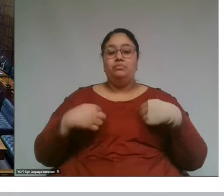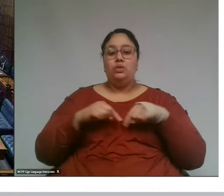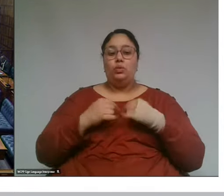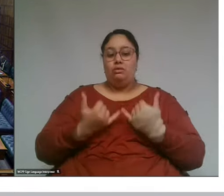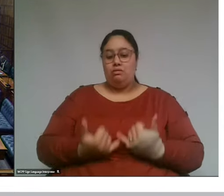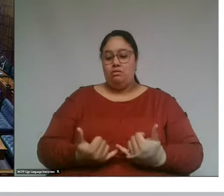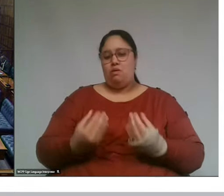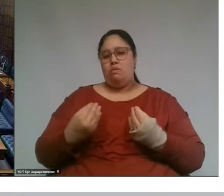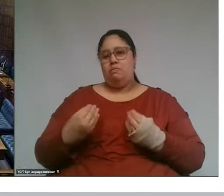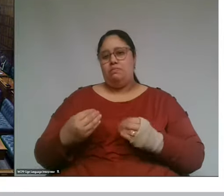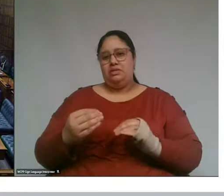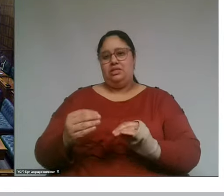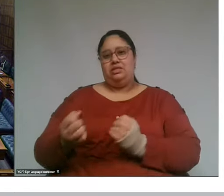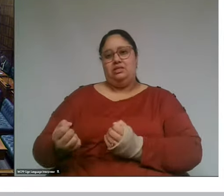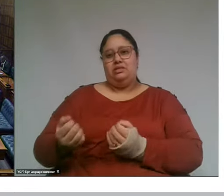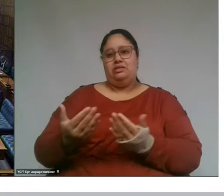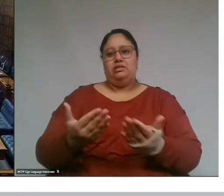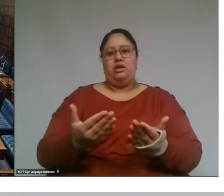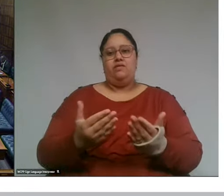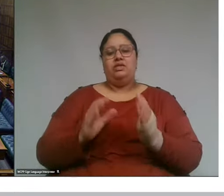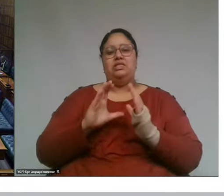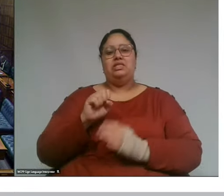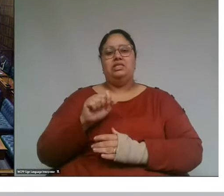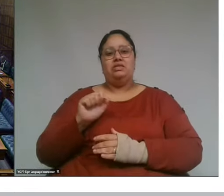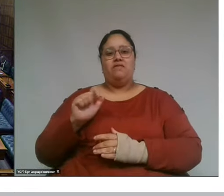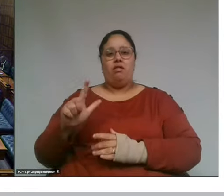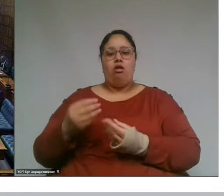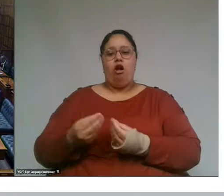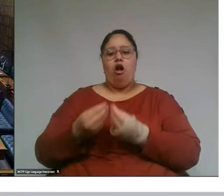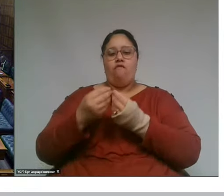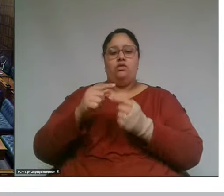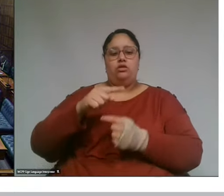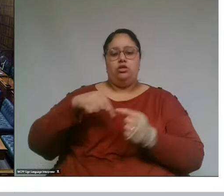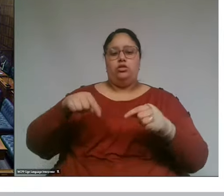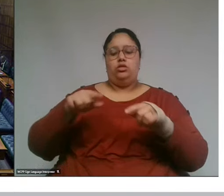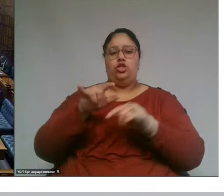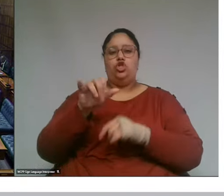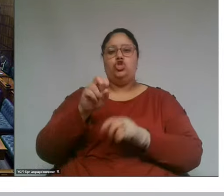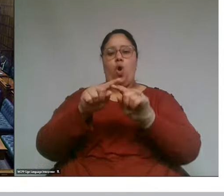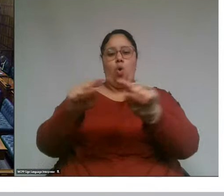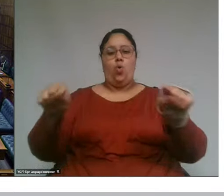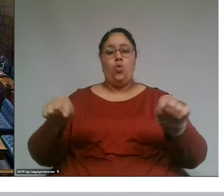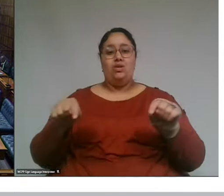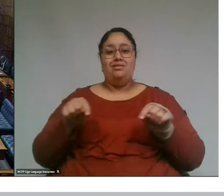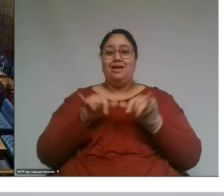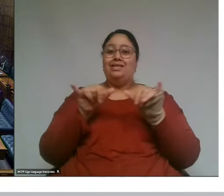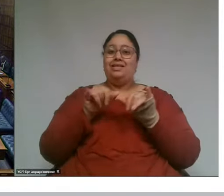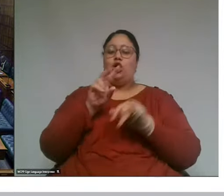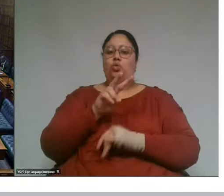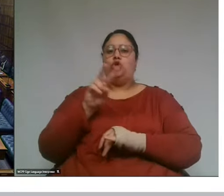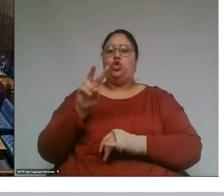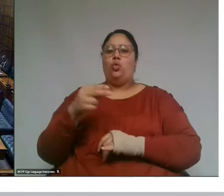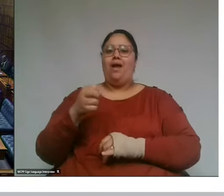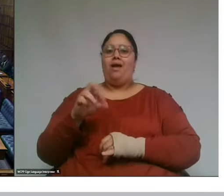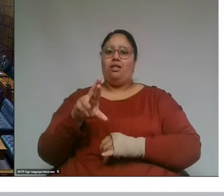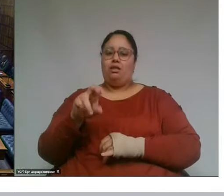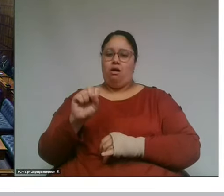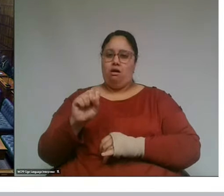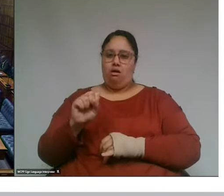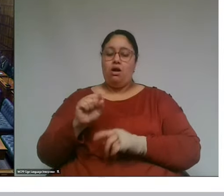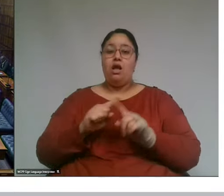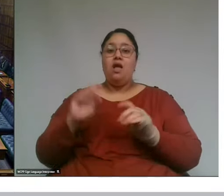busy servicing with civils our first Zone which is 22 hectares um and then as